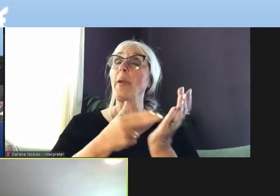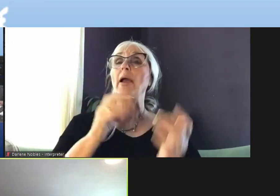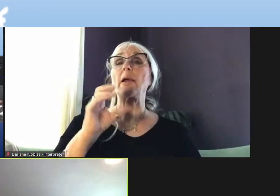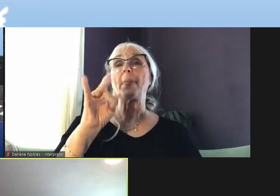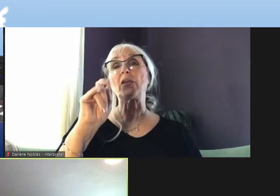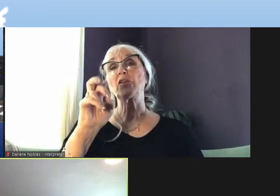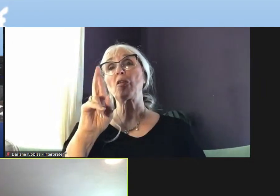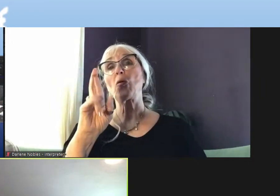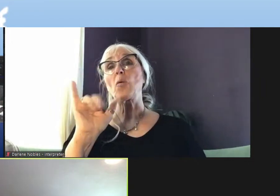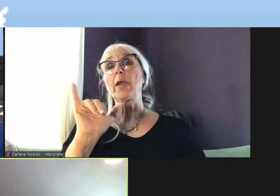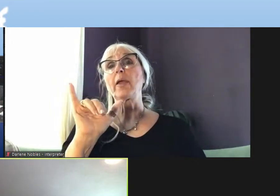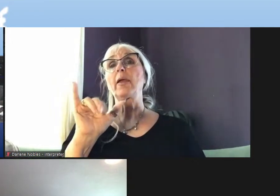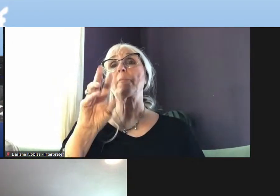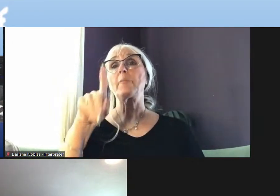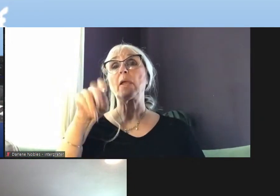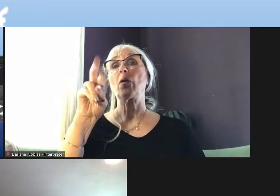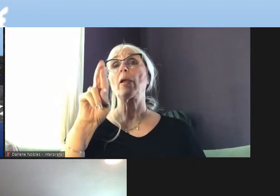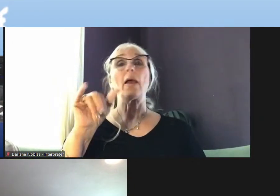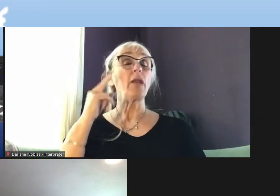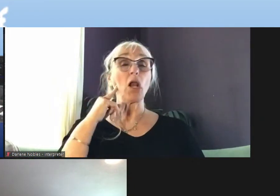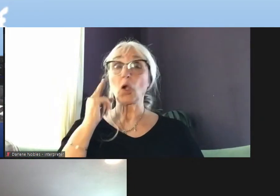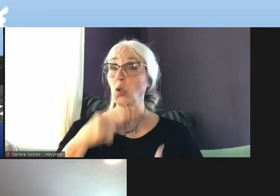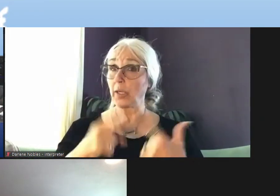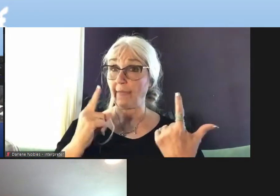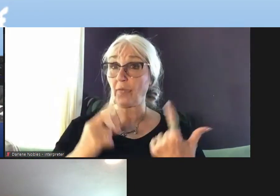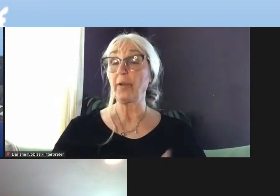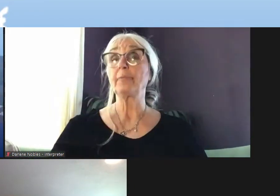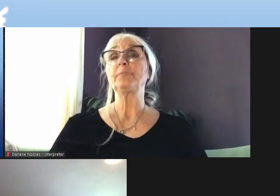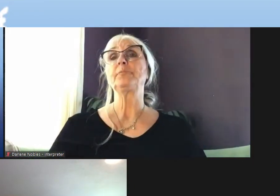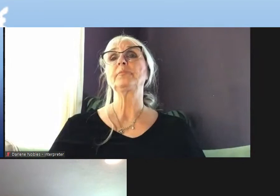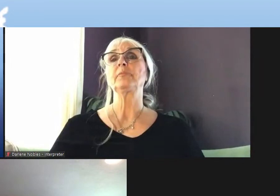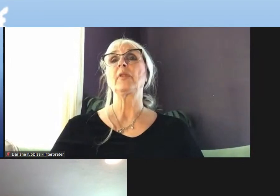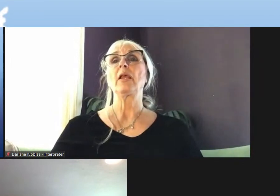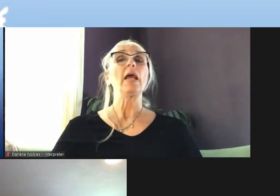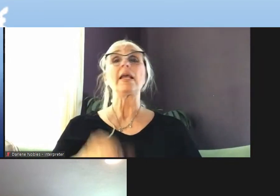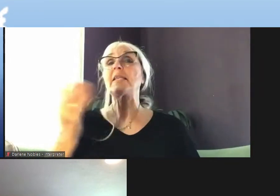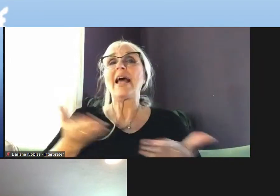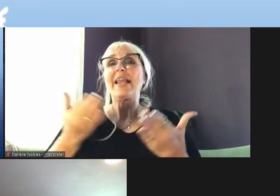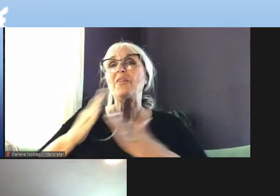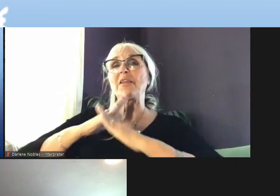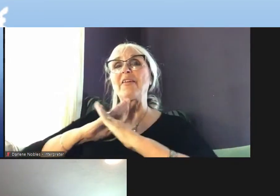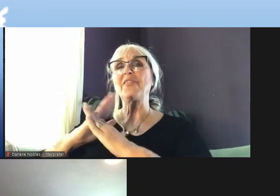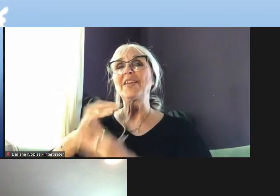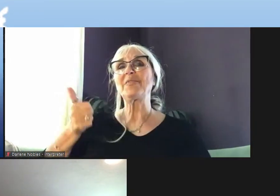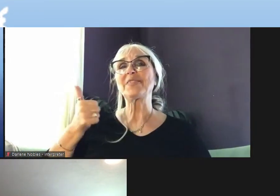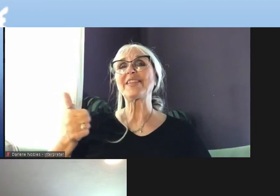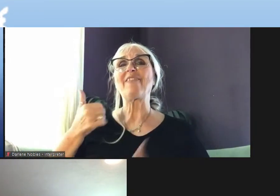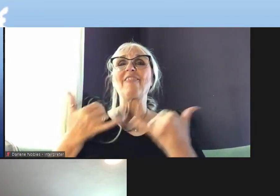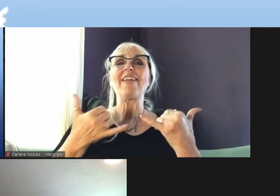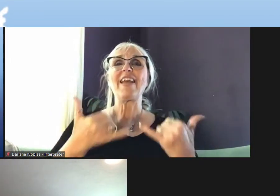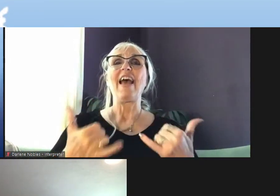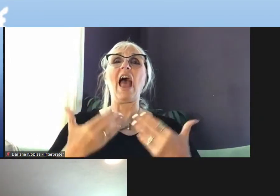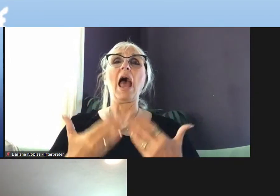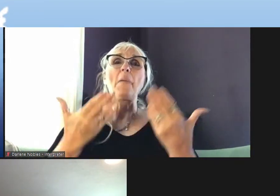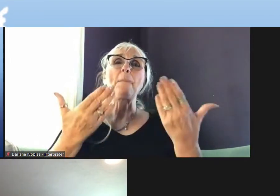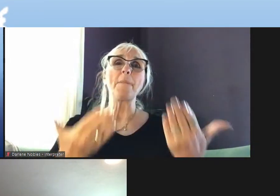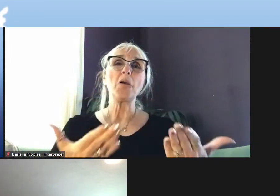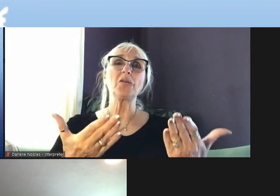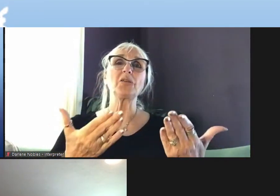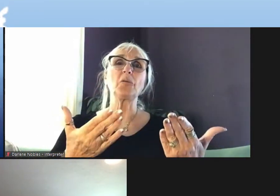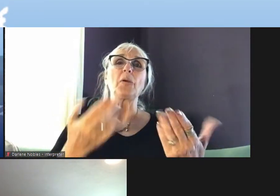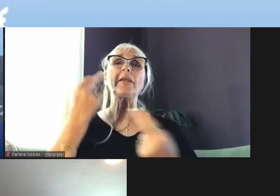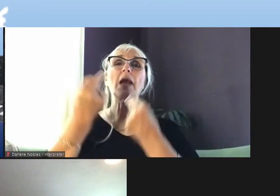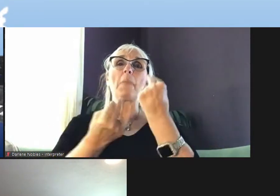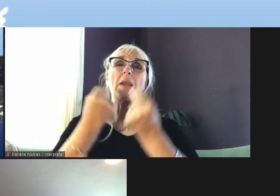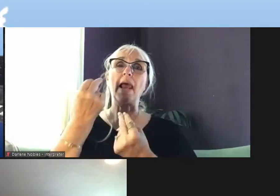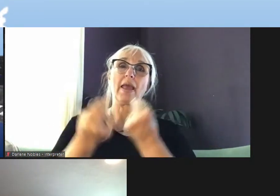anything different. Okay. Well, he's not here to defend himself. That's right. So I'd make a motion that we renominate